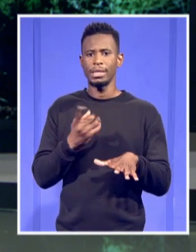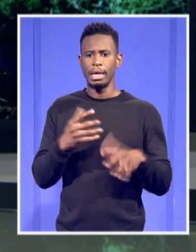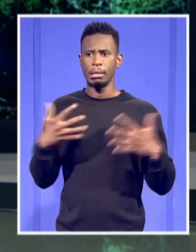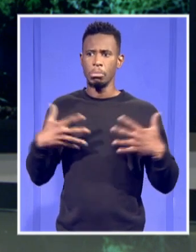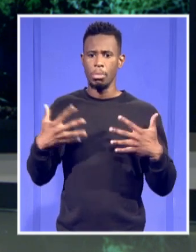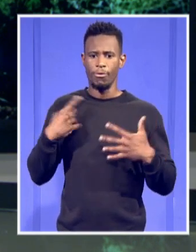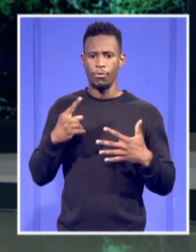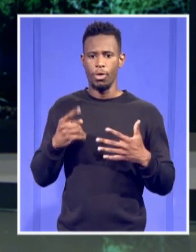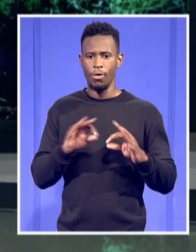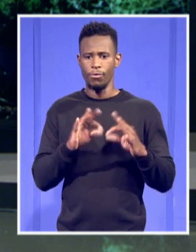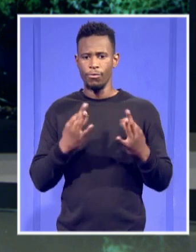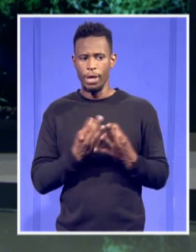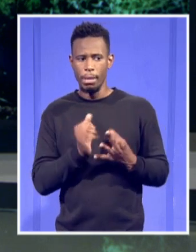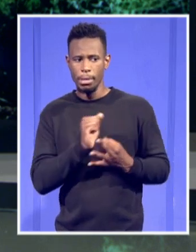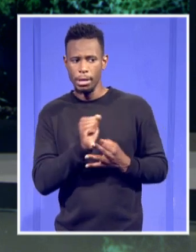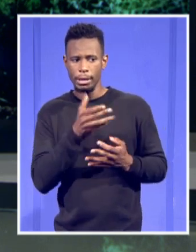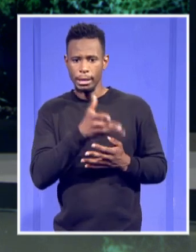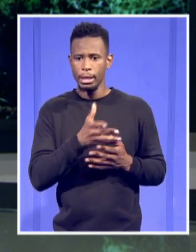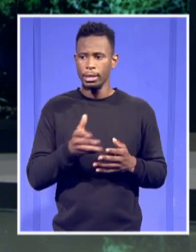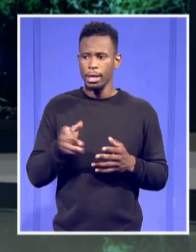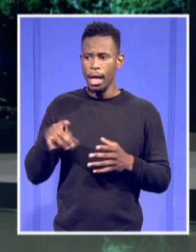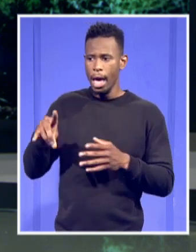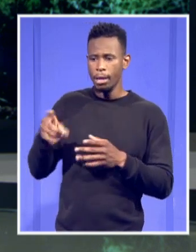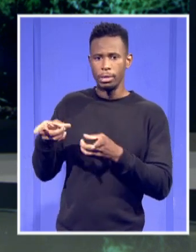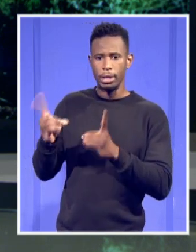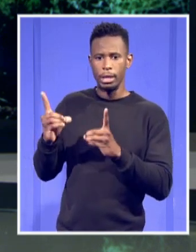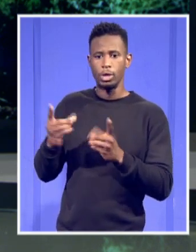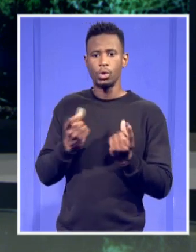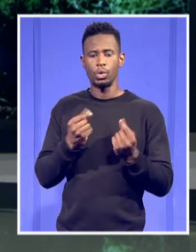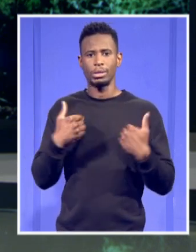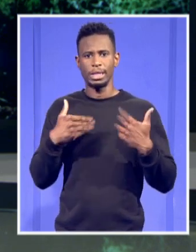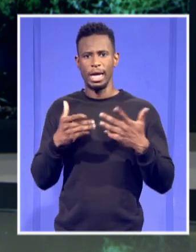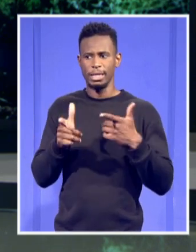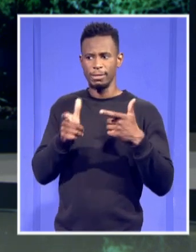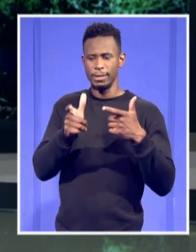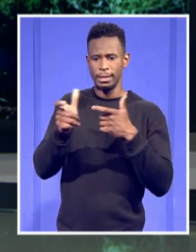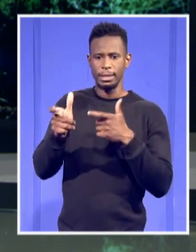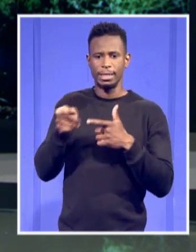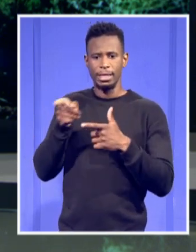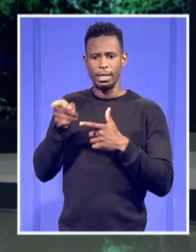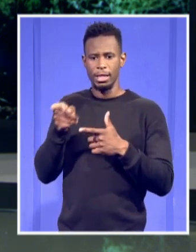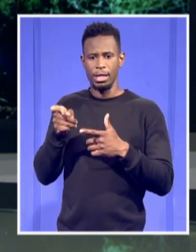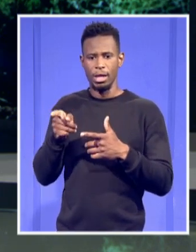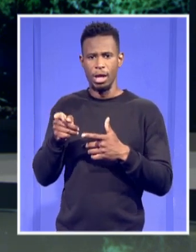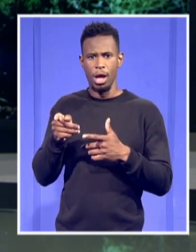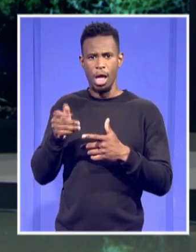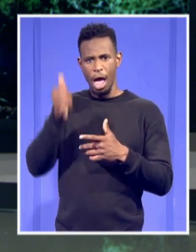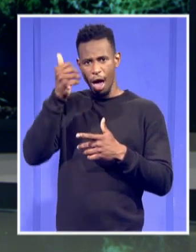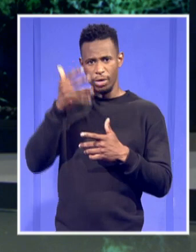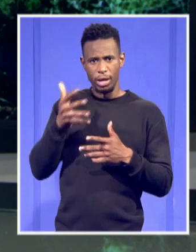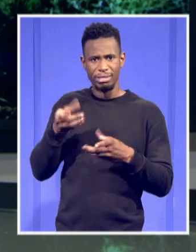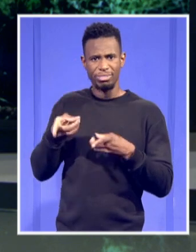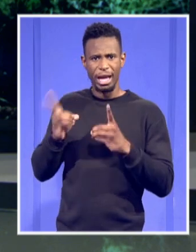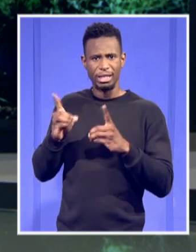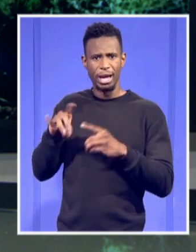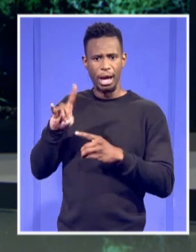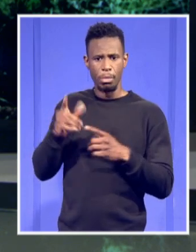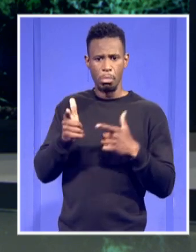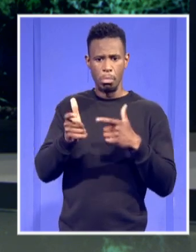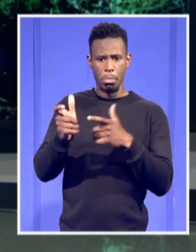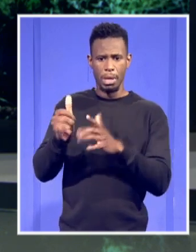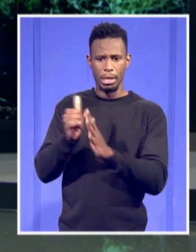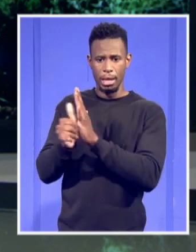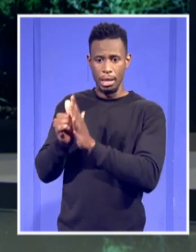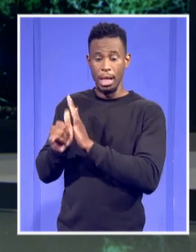livestock settlers living in the area began hunting and exterminating the surrounding African wildlife, a practice which